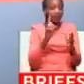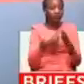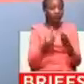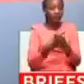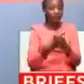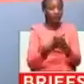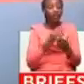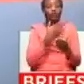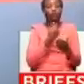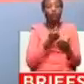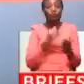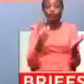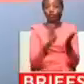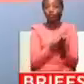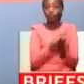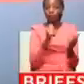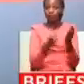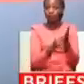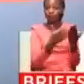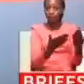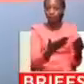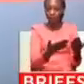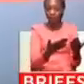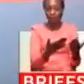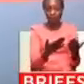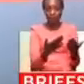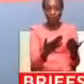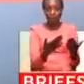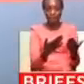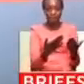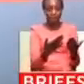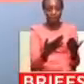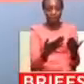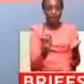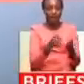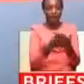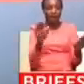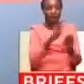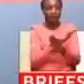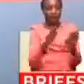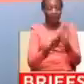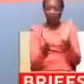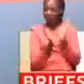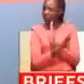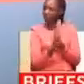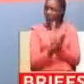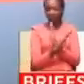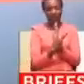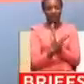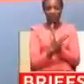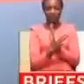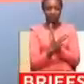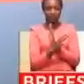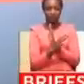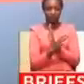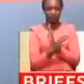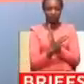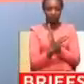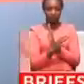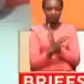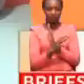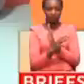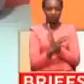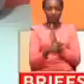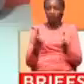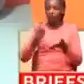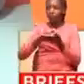that thing removed. And I was seeing the effects. I mean, everything was just disappearing one after the other. So for someone who has